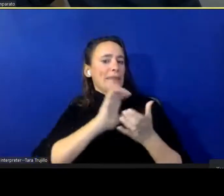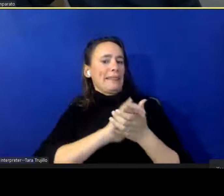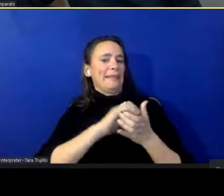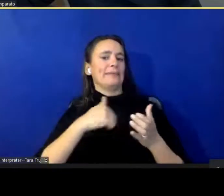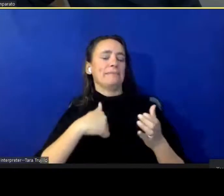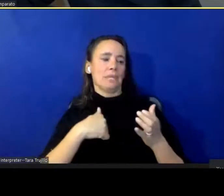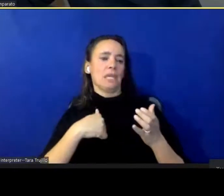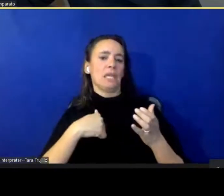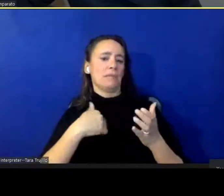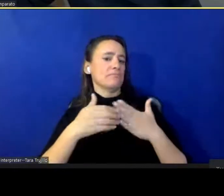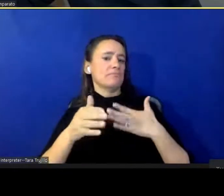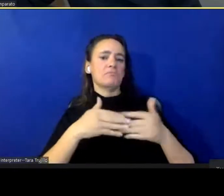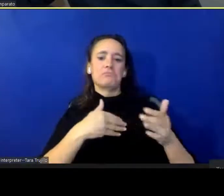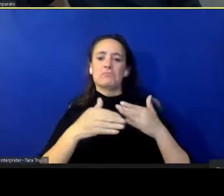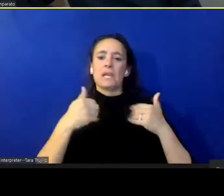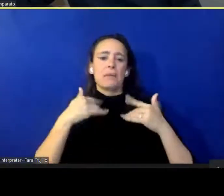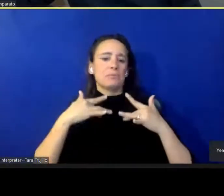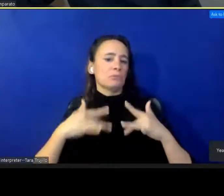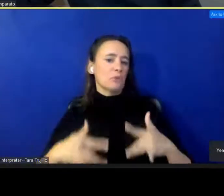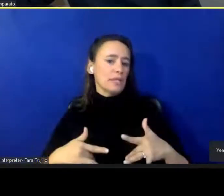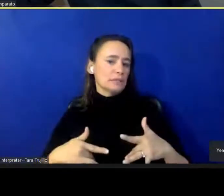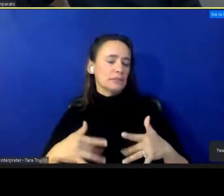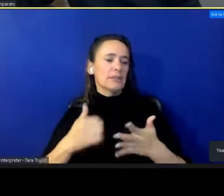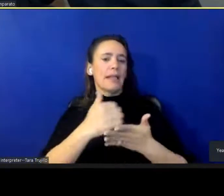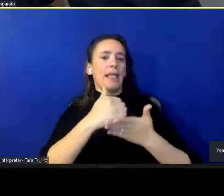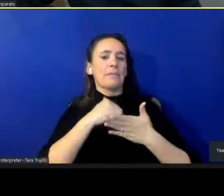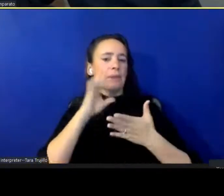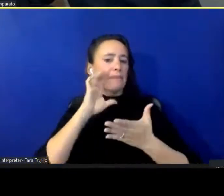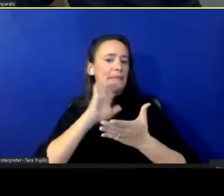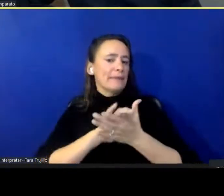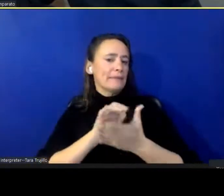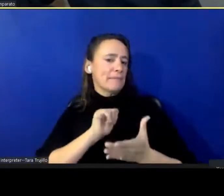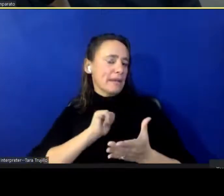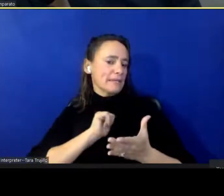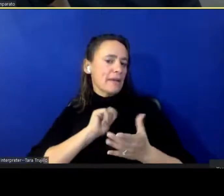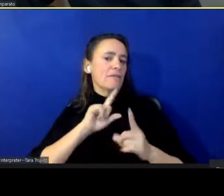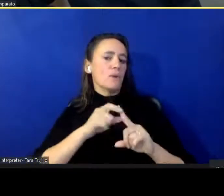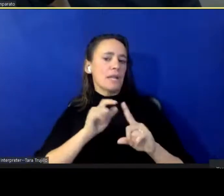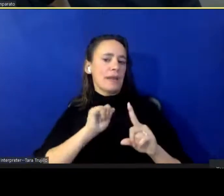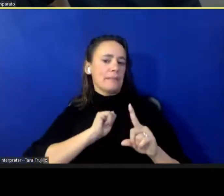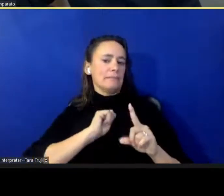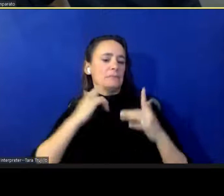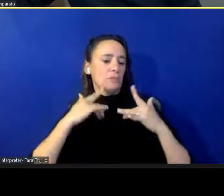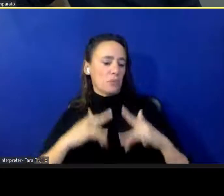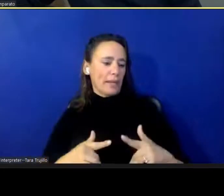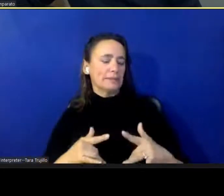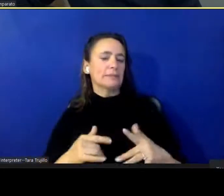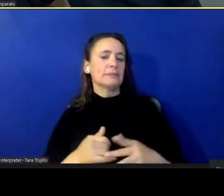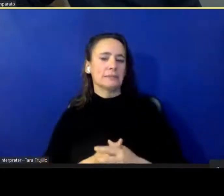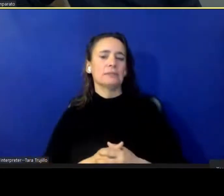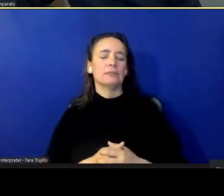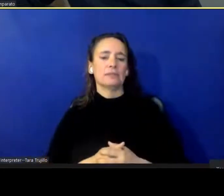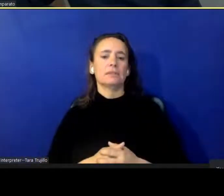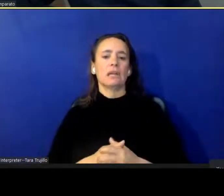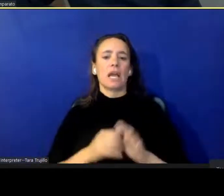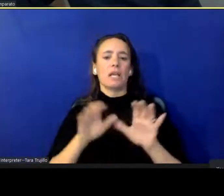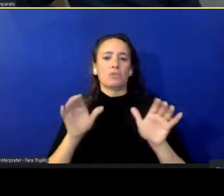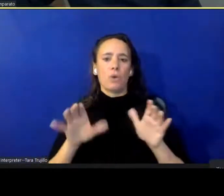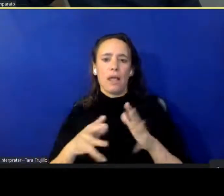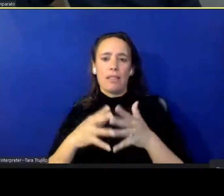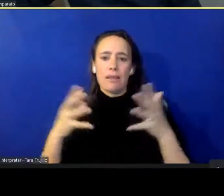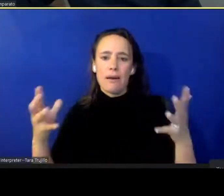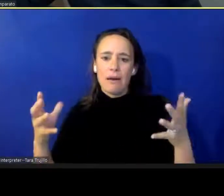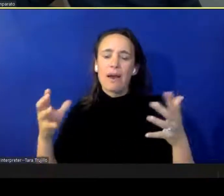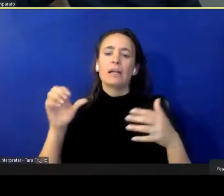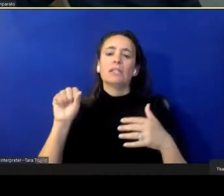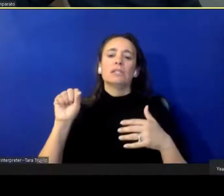can help me believe in myself even when I'm depressed. So I do a lot on social media. My wife